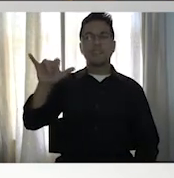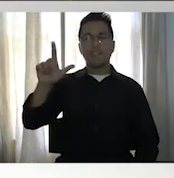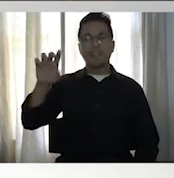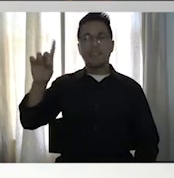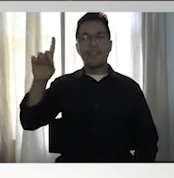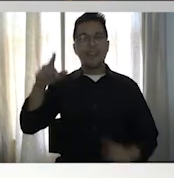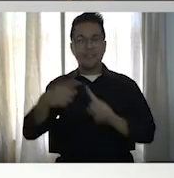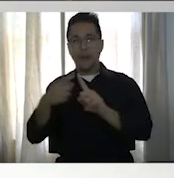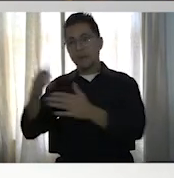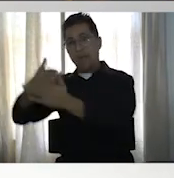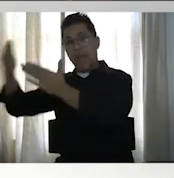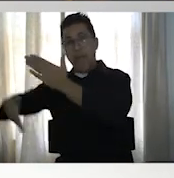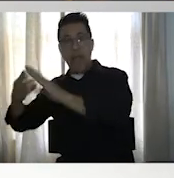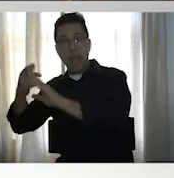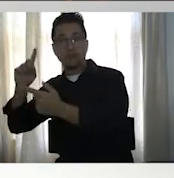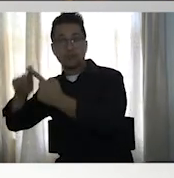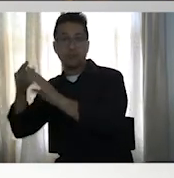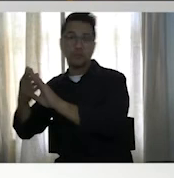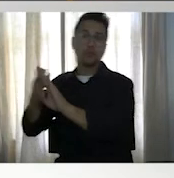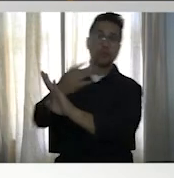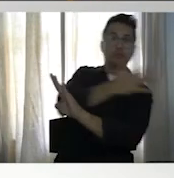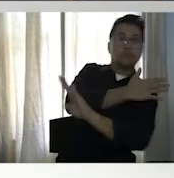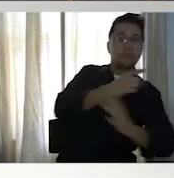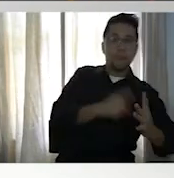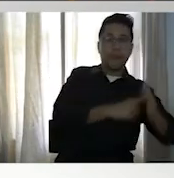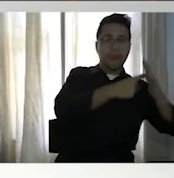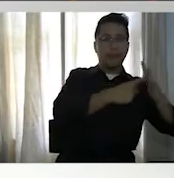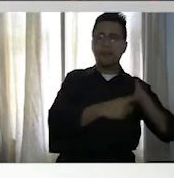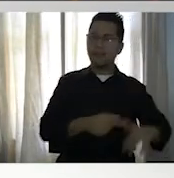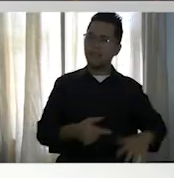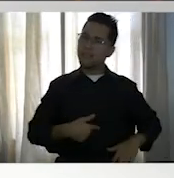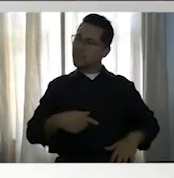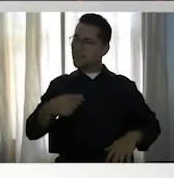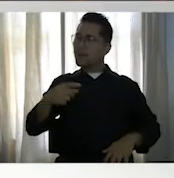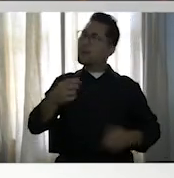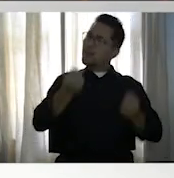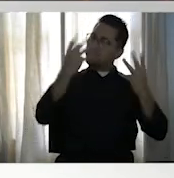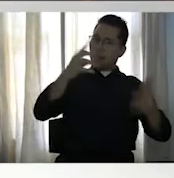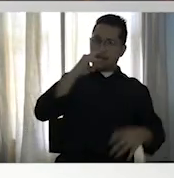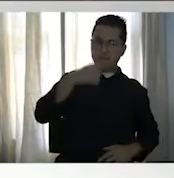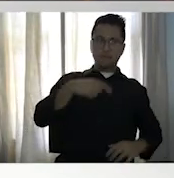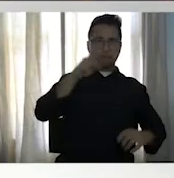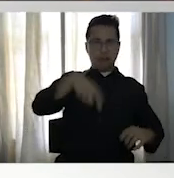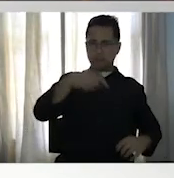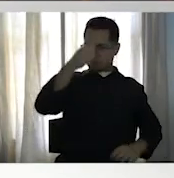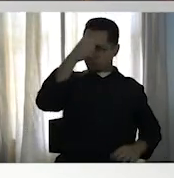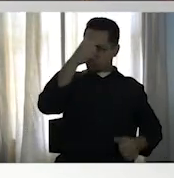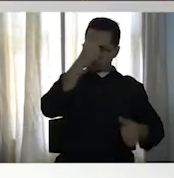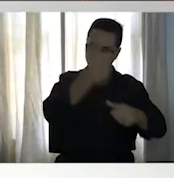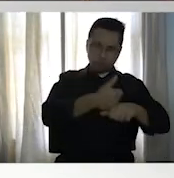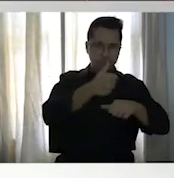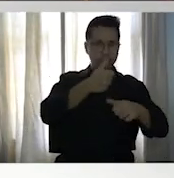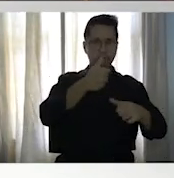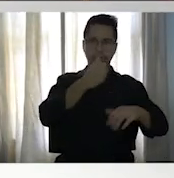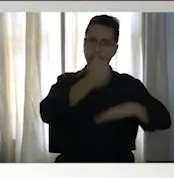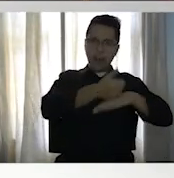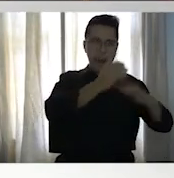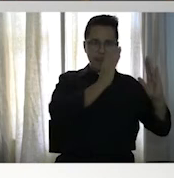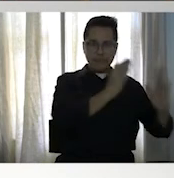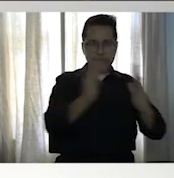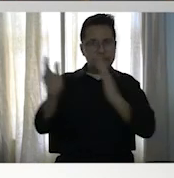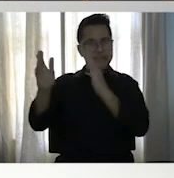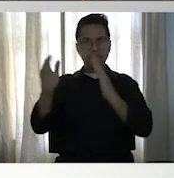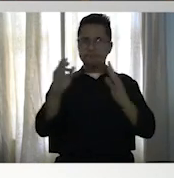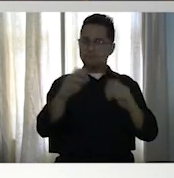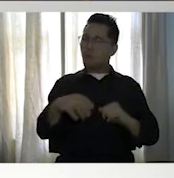lot of our kids are very rigid thinking, right? That has to be this way. We need to go to the doctor using these streets. We want our